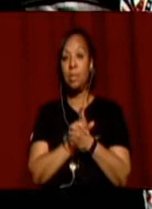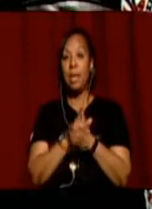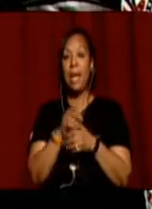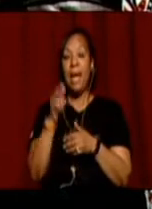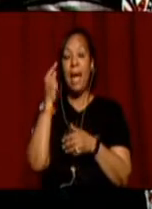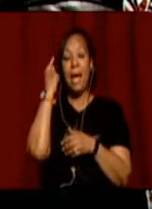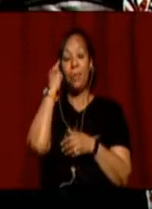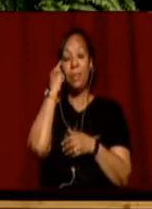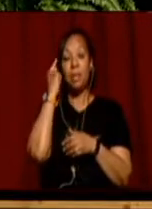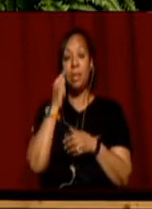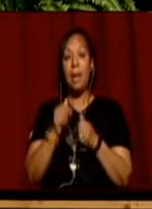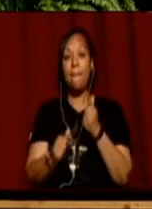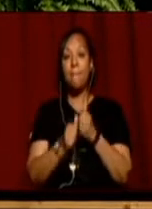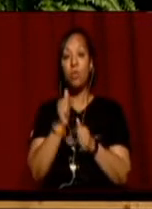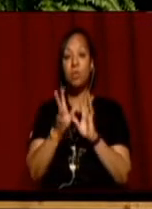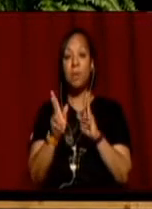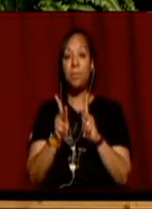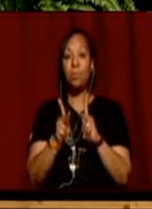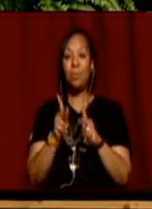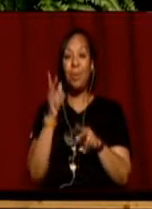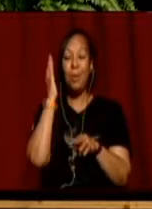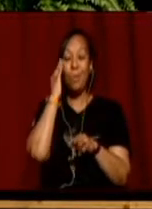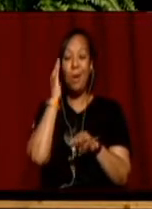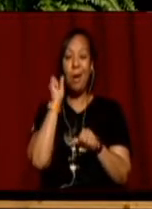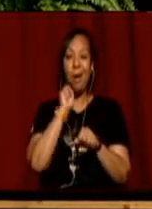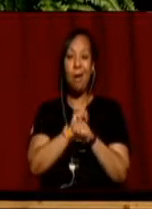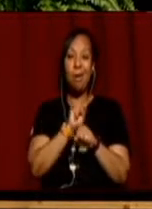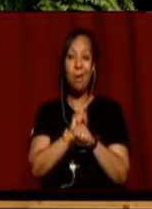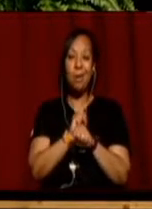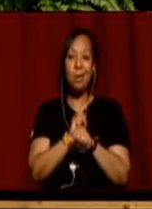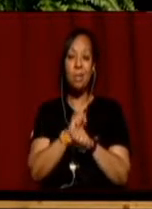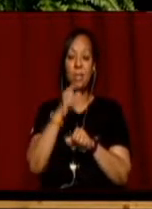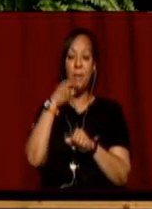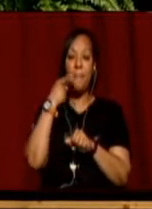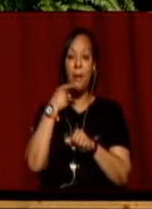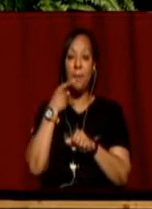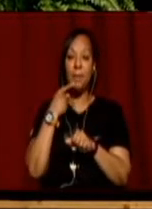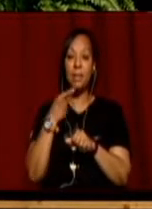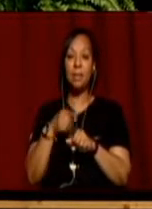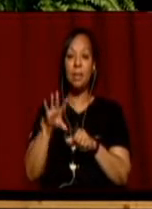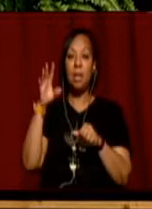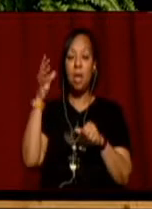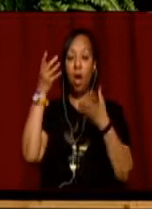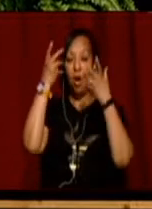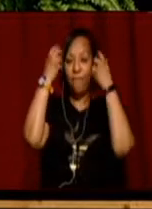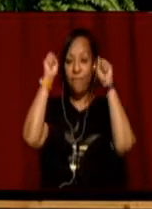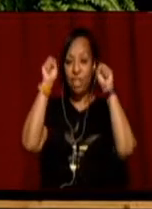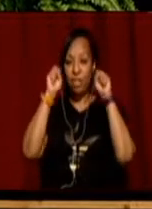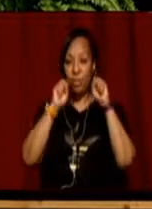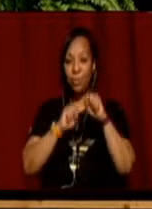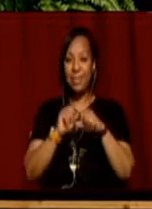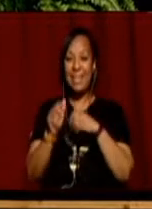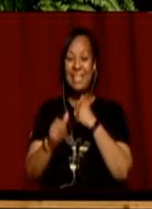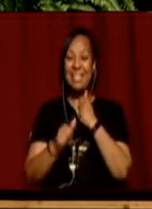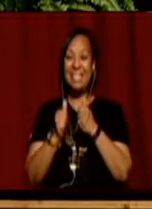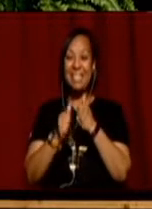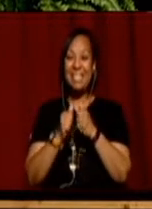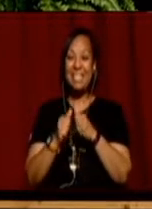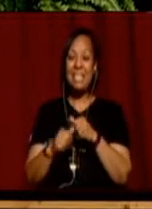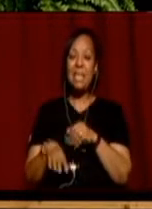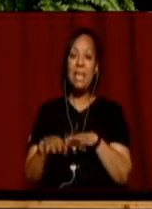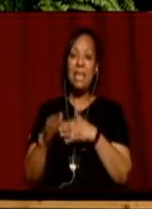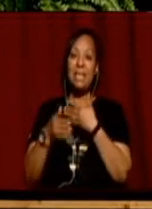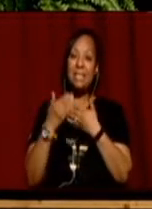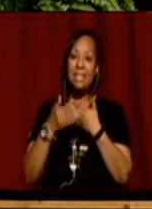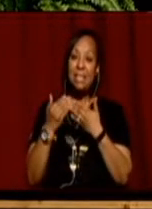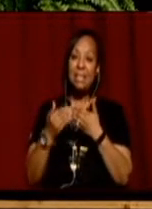most people know how hard it is to be a public official. I think that, it's easy to sit on the